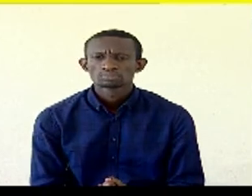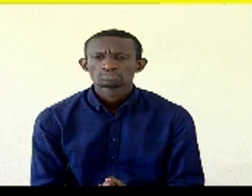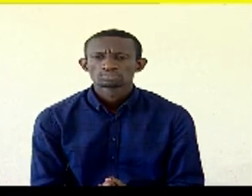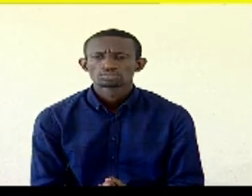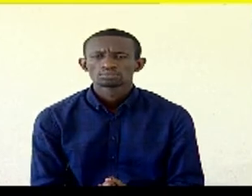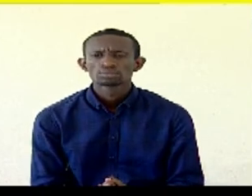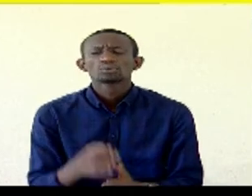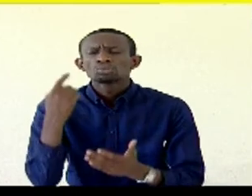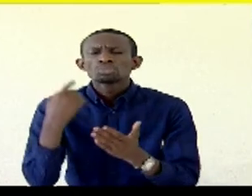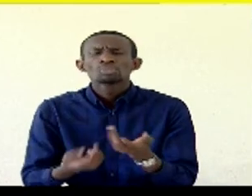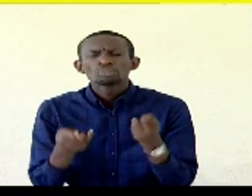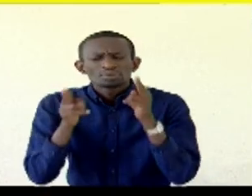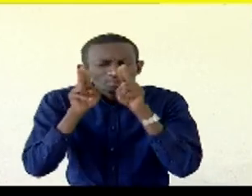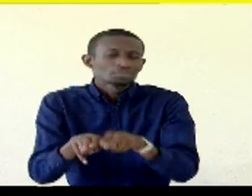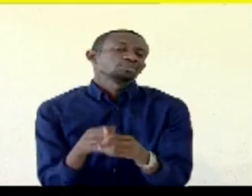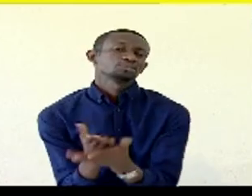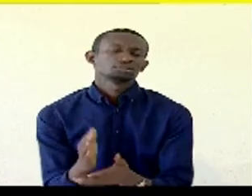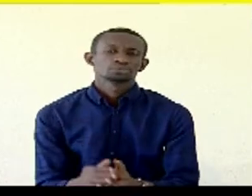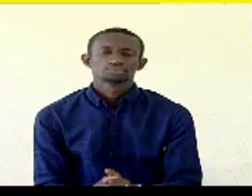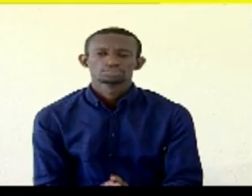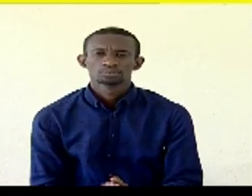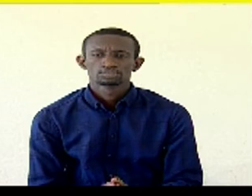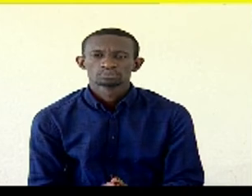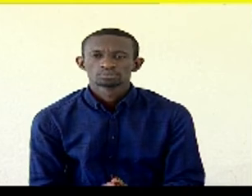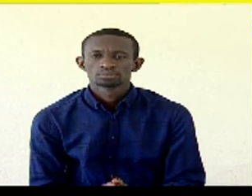What exactly is happening?